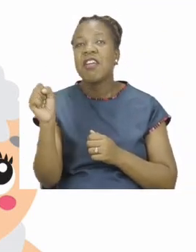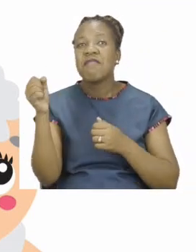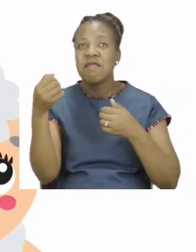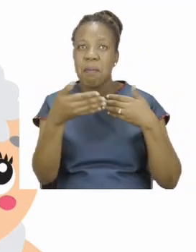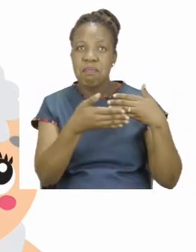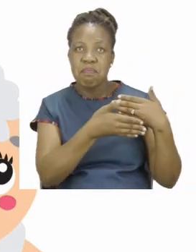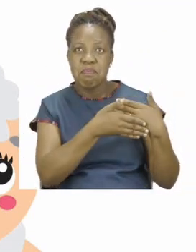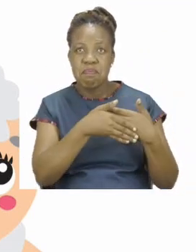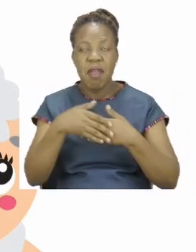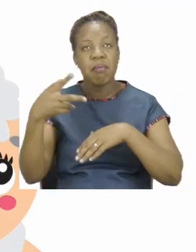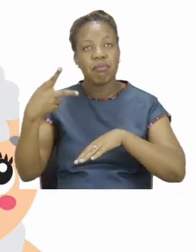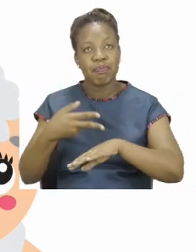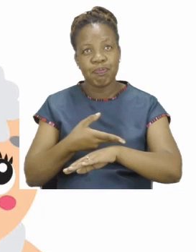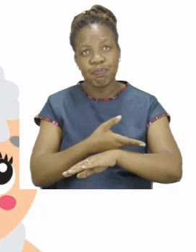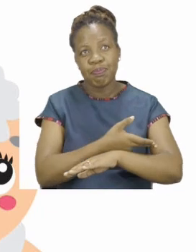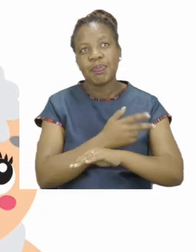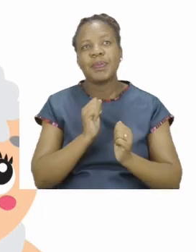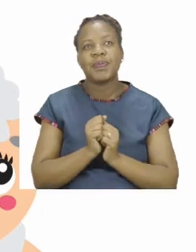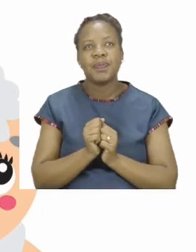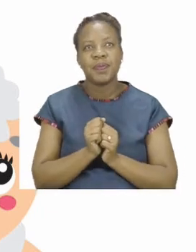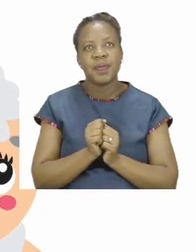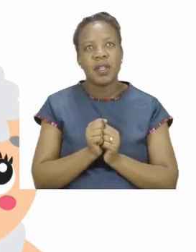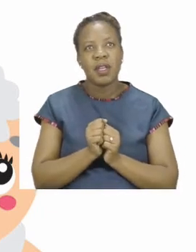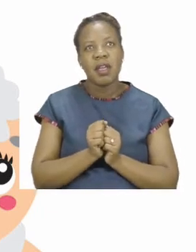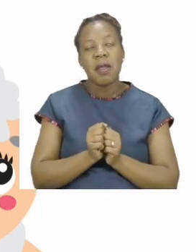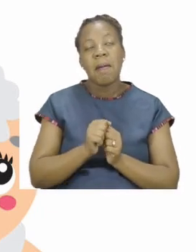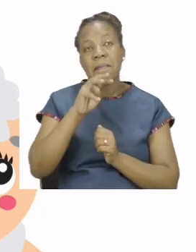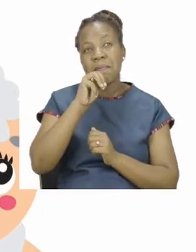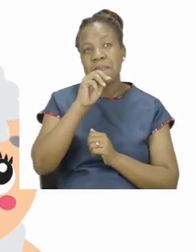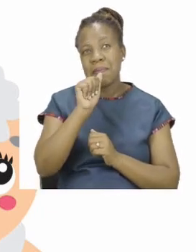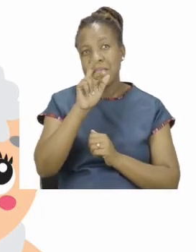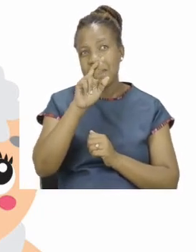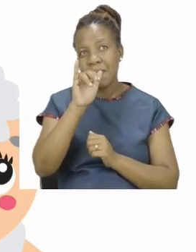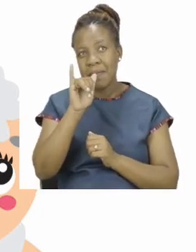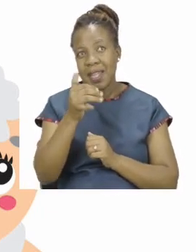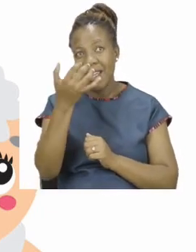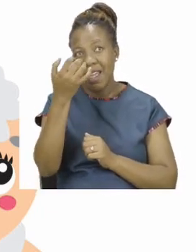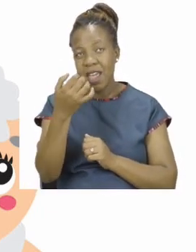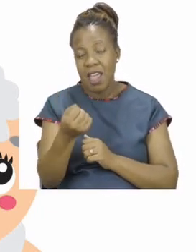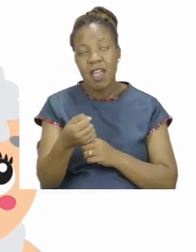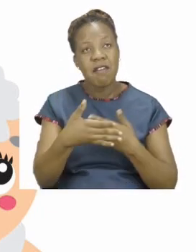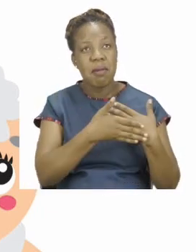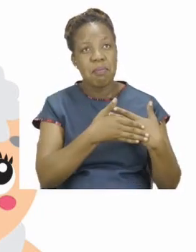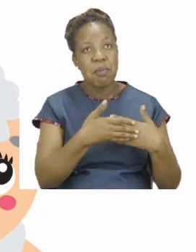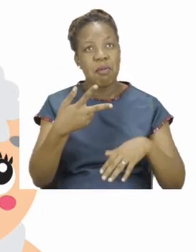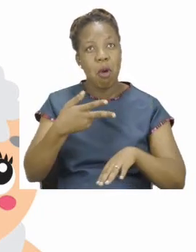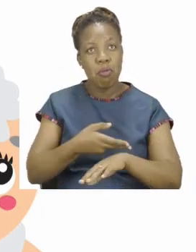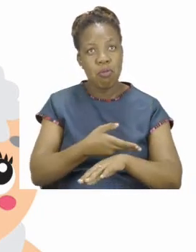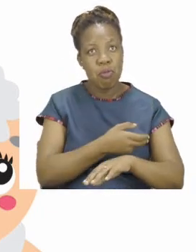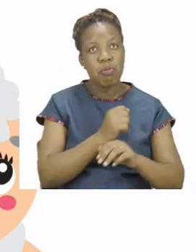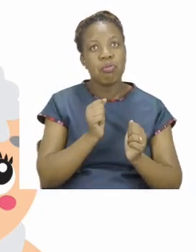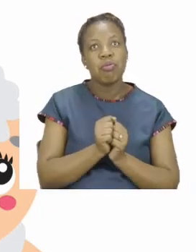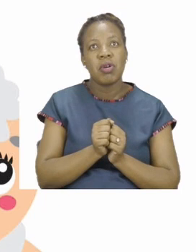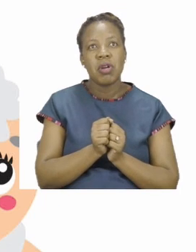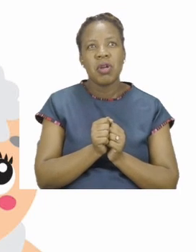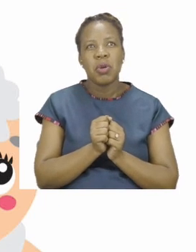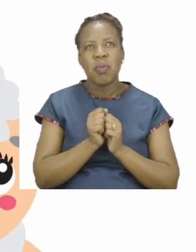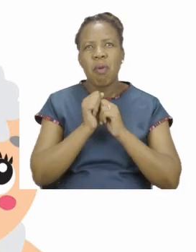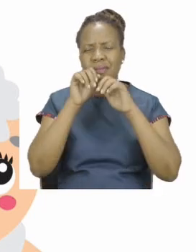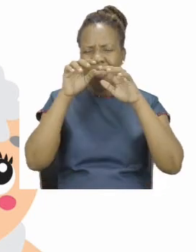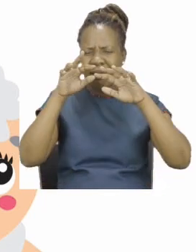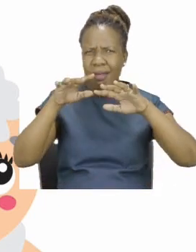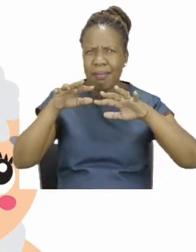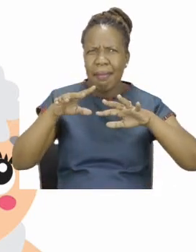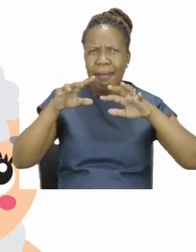Mary had a little lamb. Its fleece was white as snow, and everywhere that